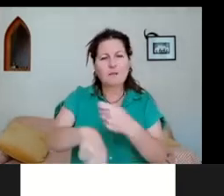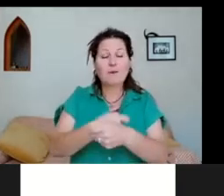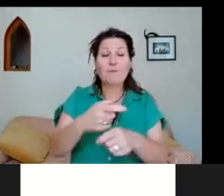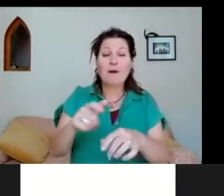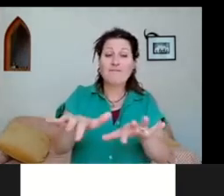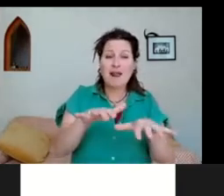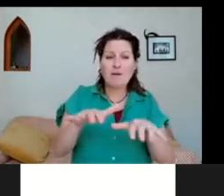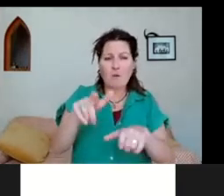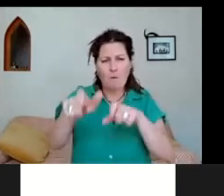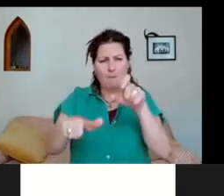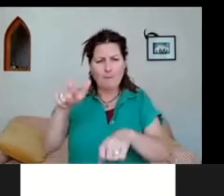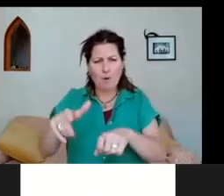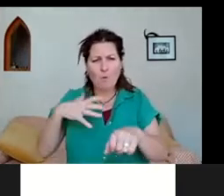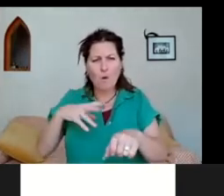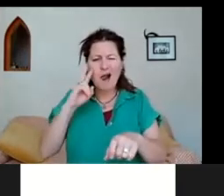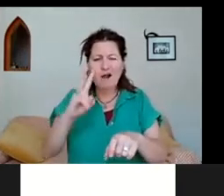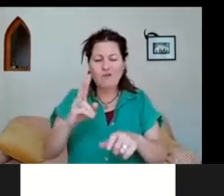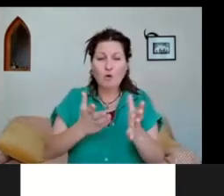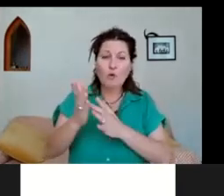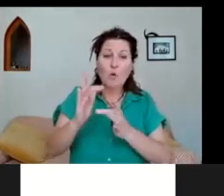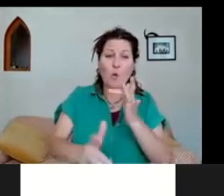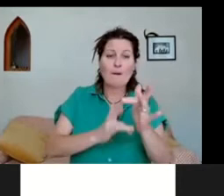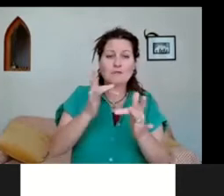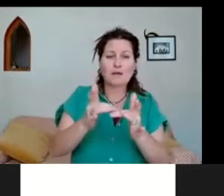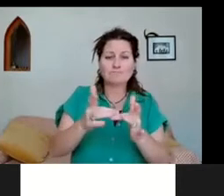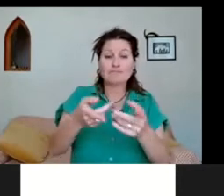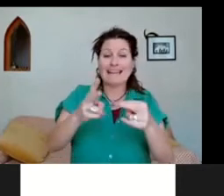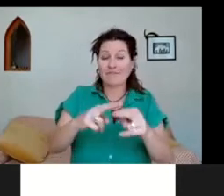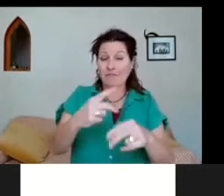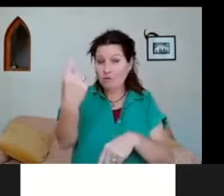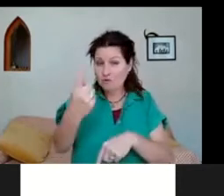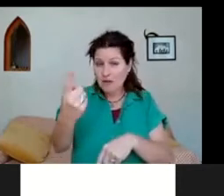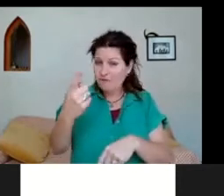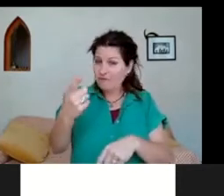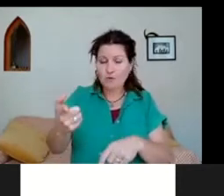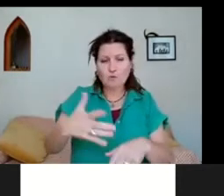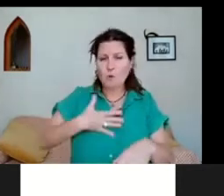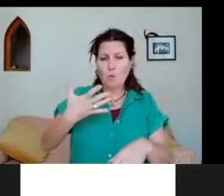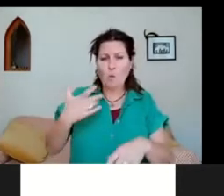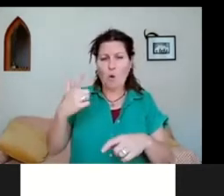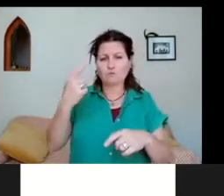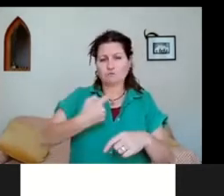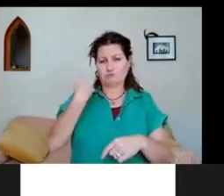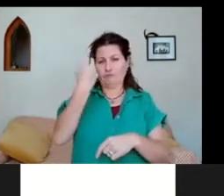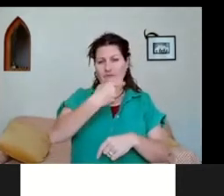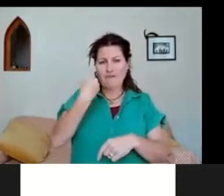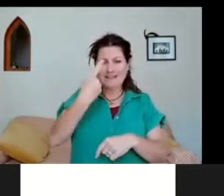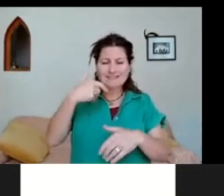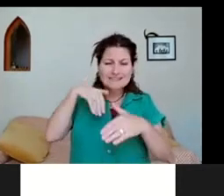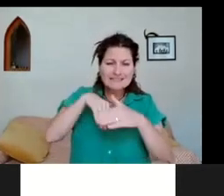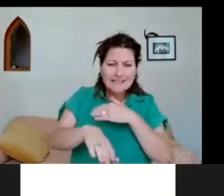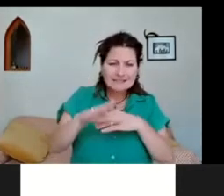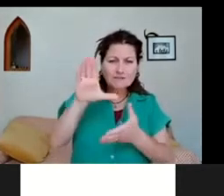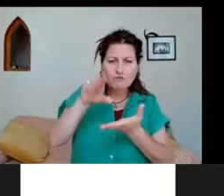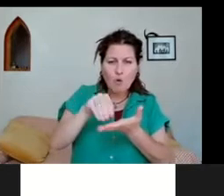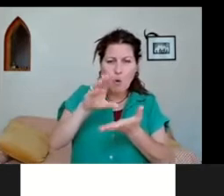to appear in the recording, please make sure to turn off your camera, or you can also message us privately and we'll make sure to remove the image